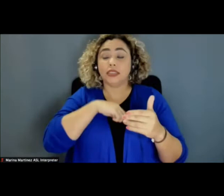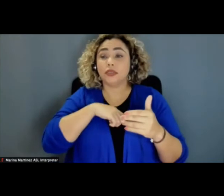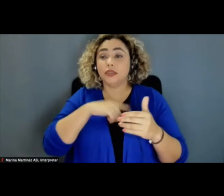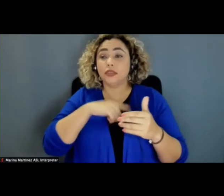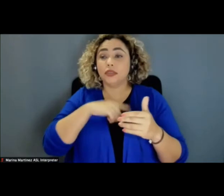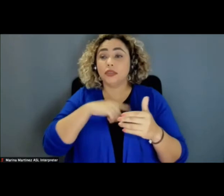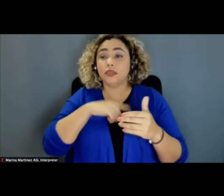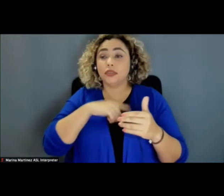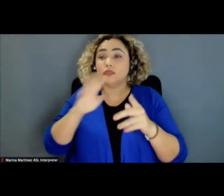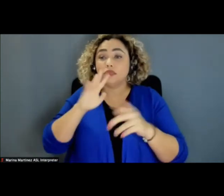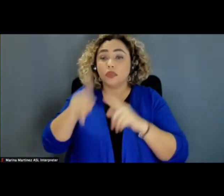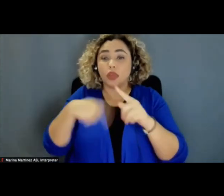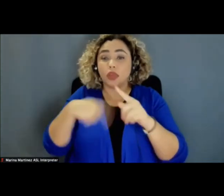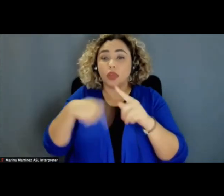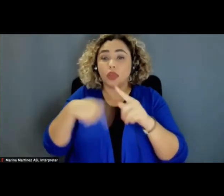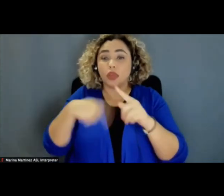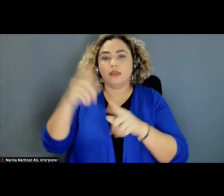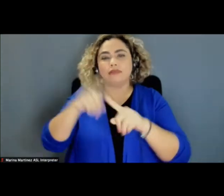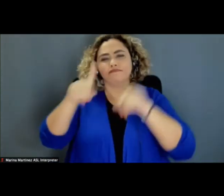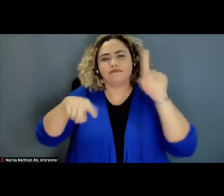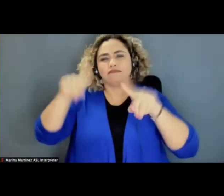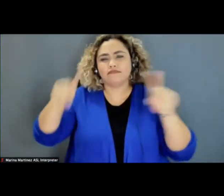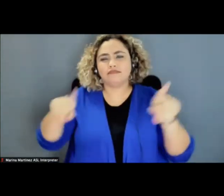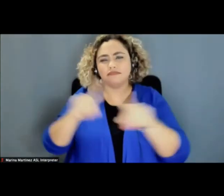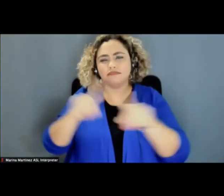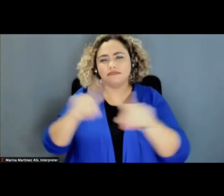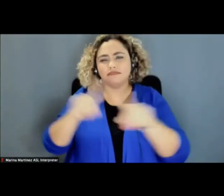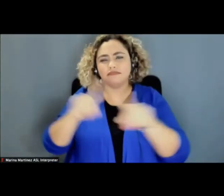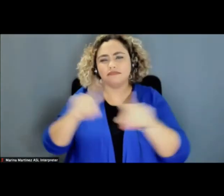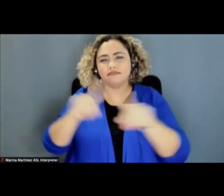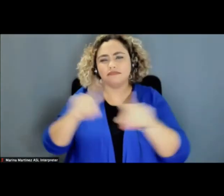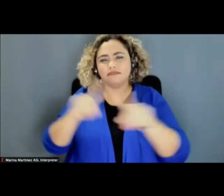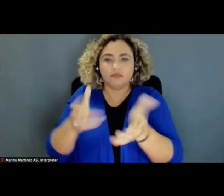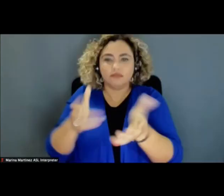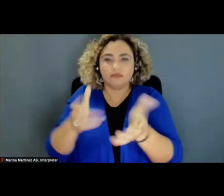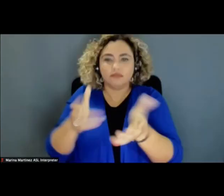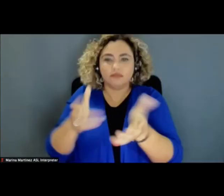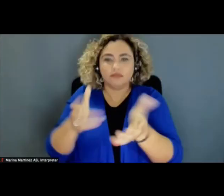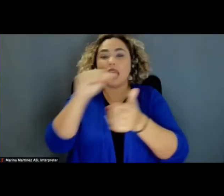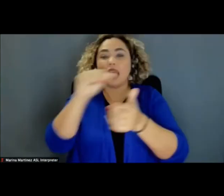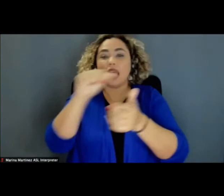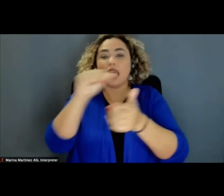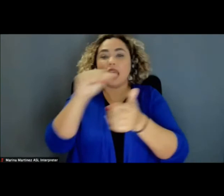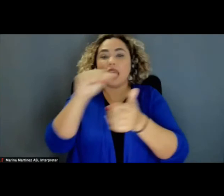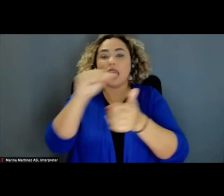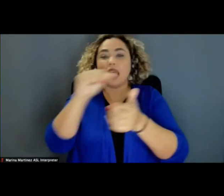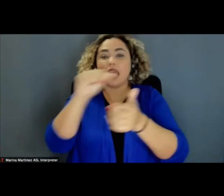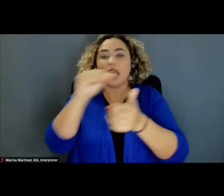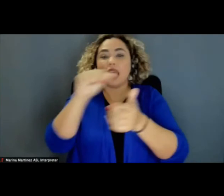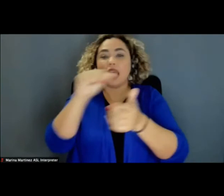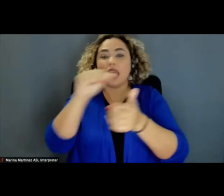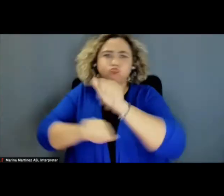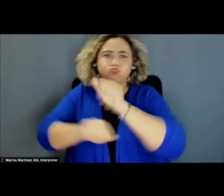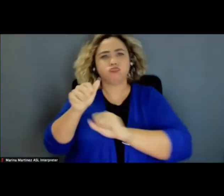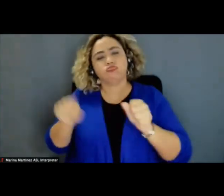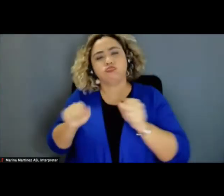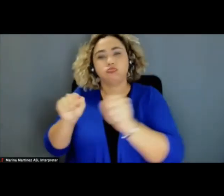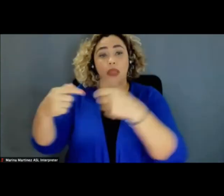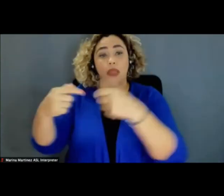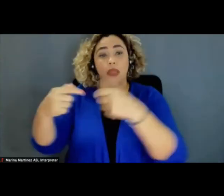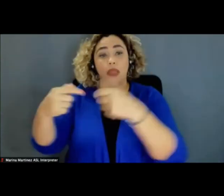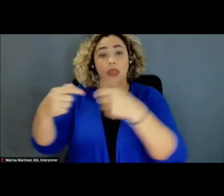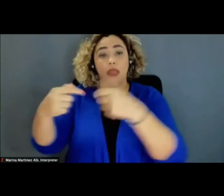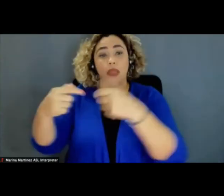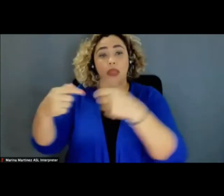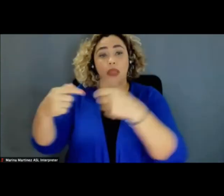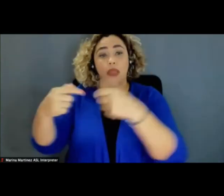Talks are presented in a variety of formats and encourage conversation about arts and activism. I'm Jane Hirschberg, Assistant